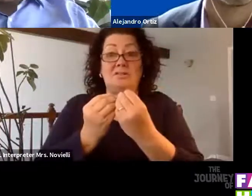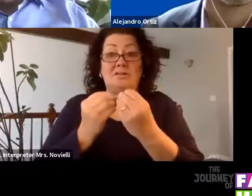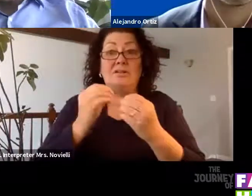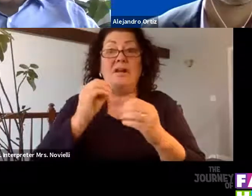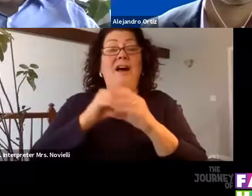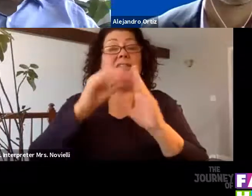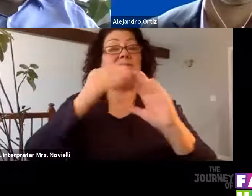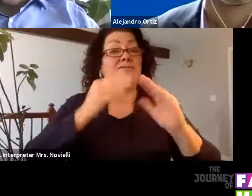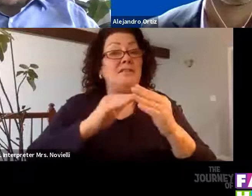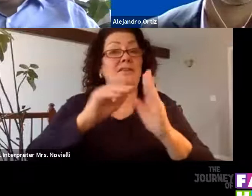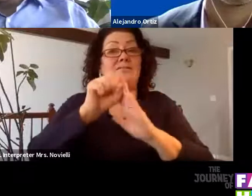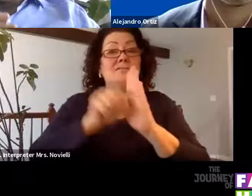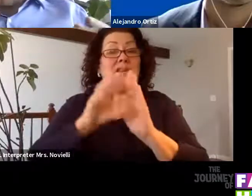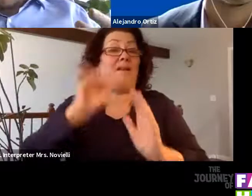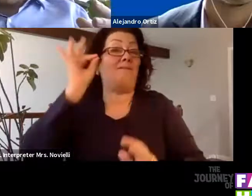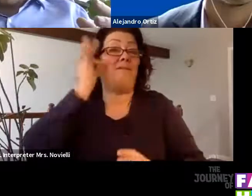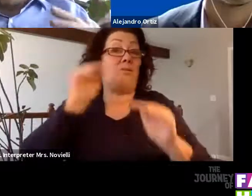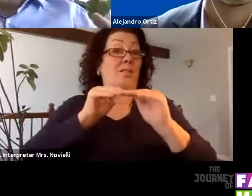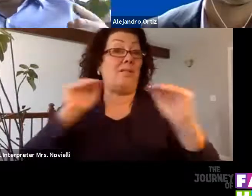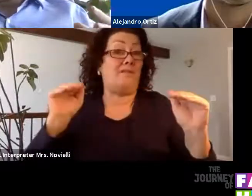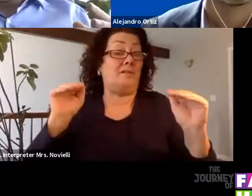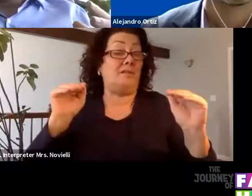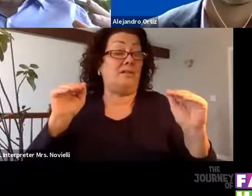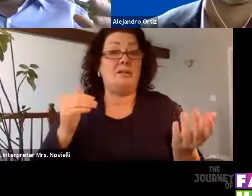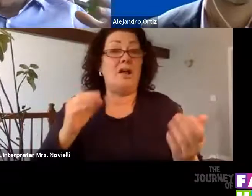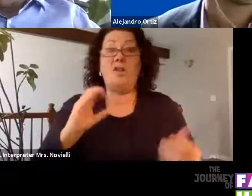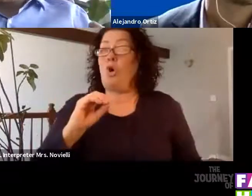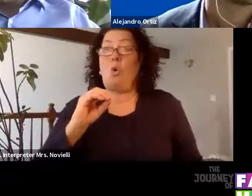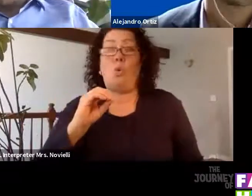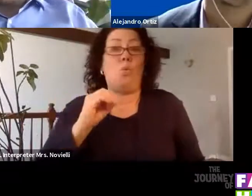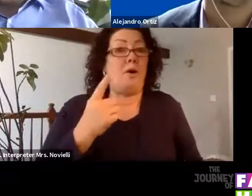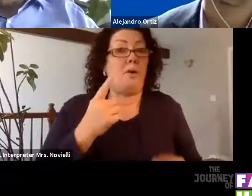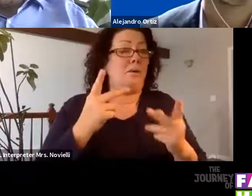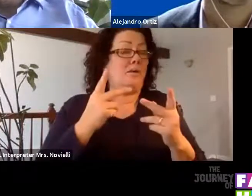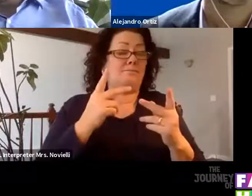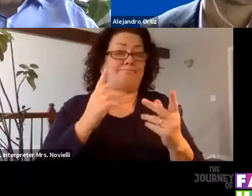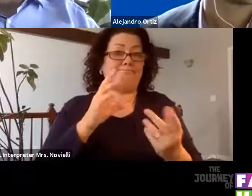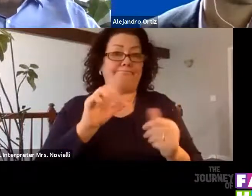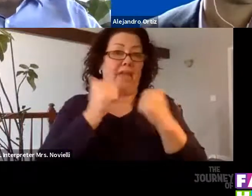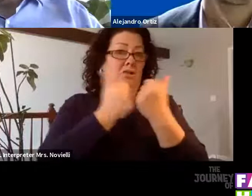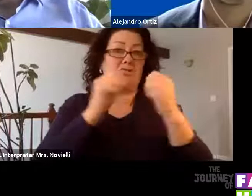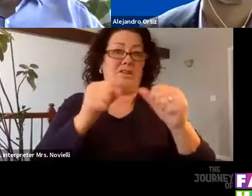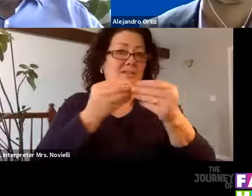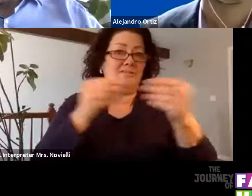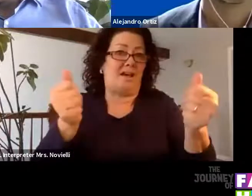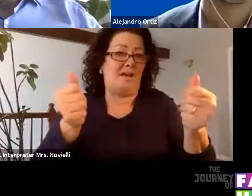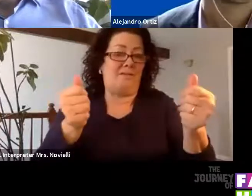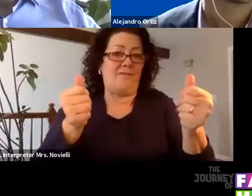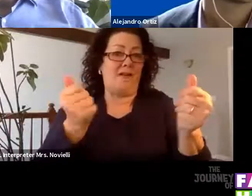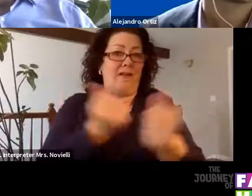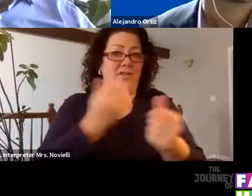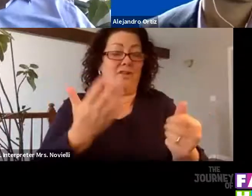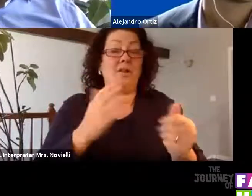level. Because at the end of the day, you know, there's no one entity that will be able to solve this problem on their own. It's really a community affair.